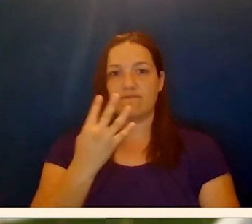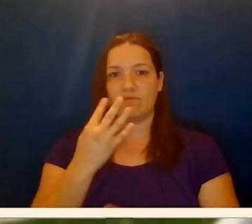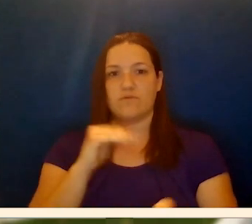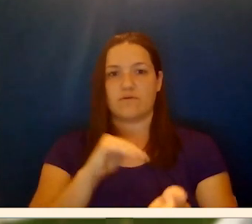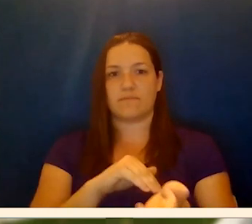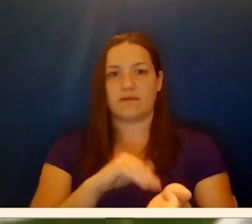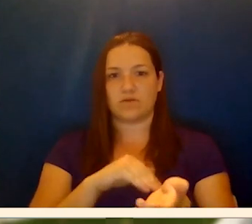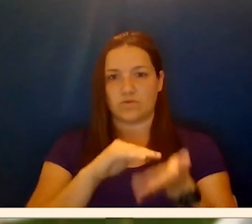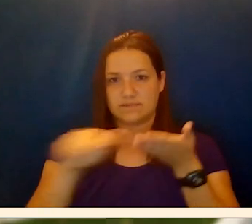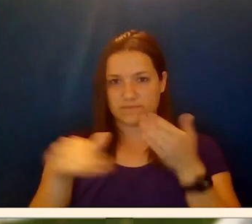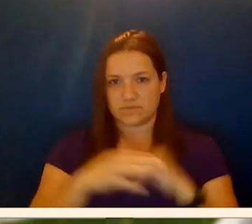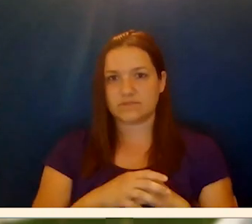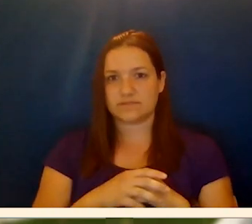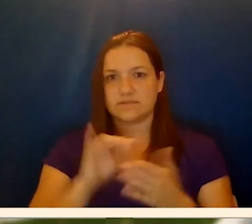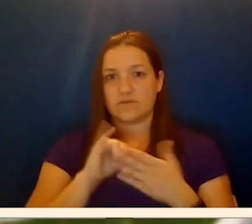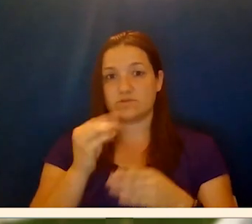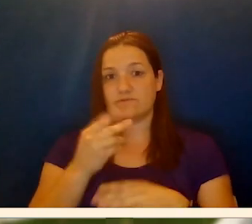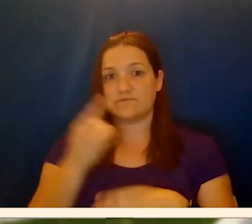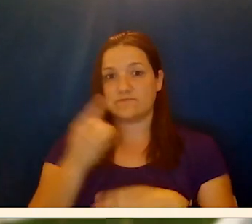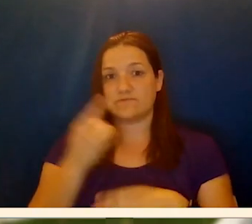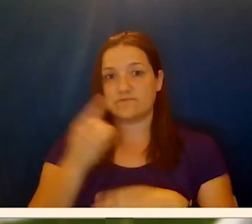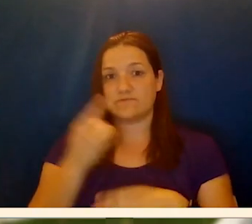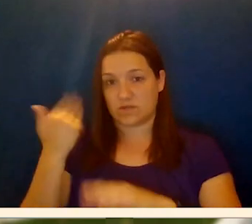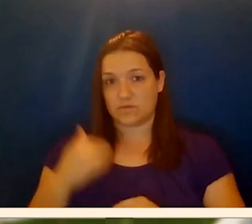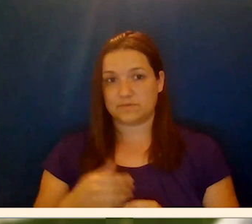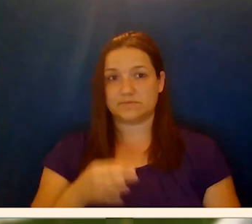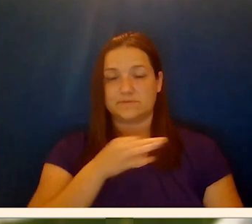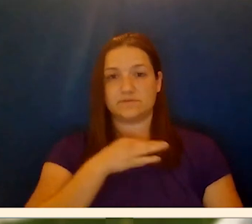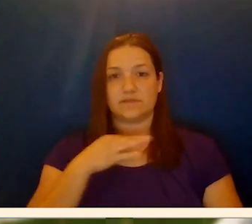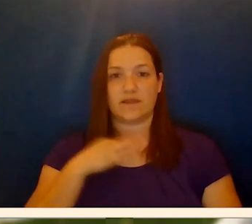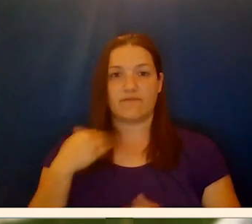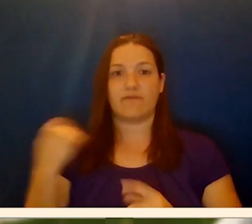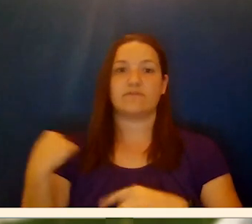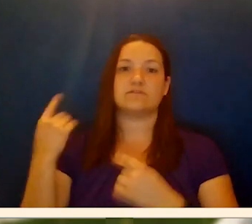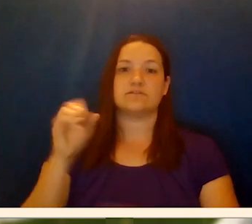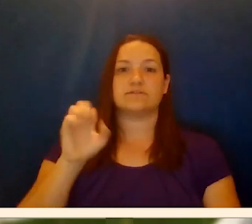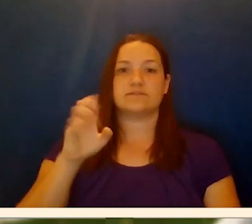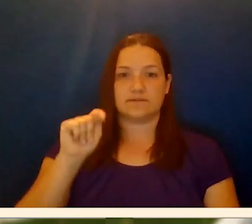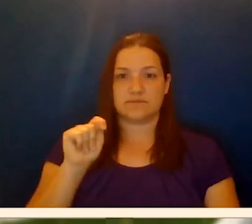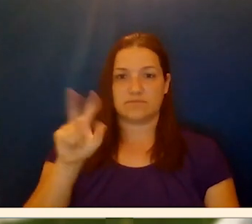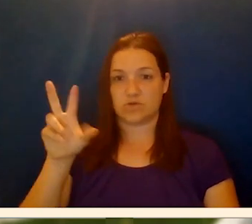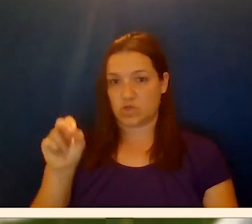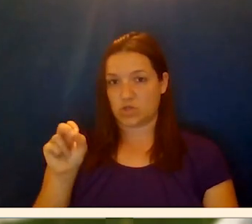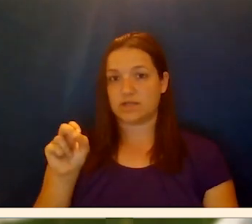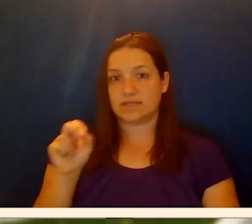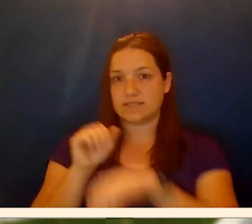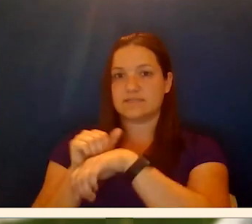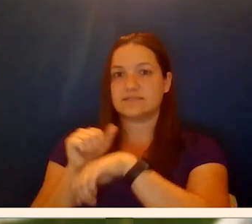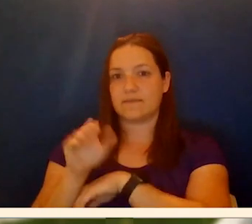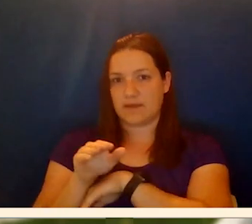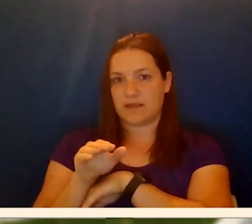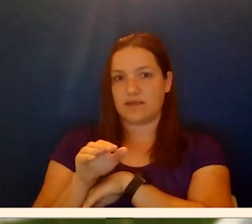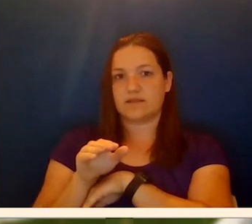ago. Employees have until September 30th to submit those declinations.